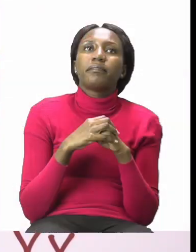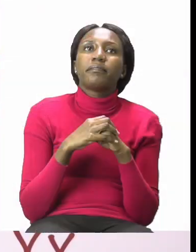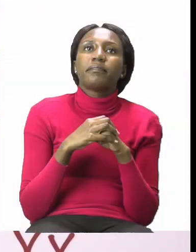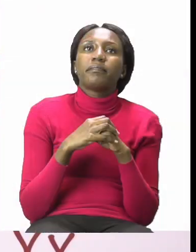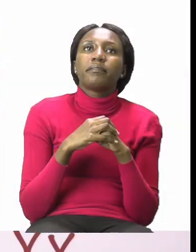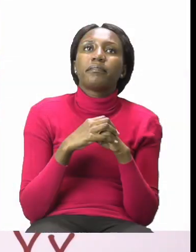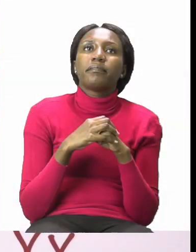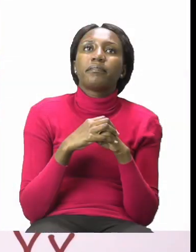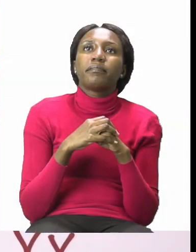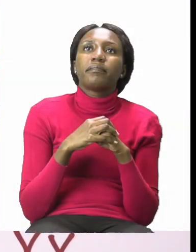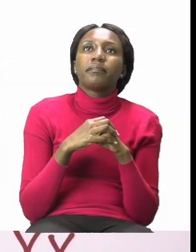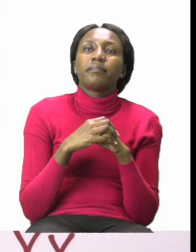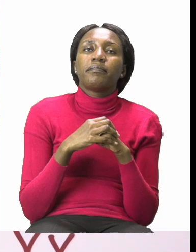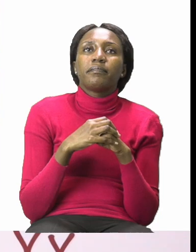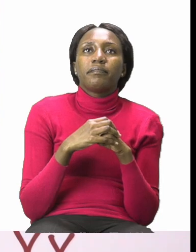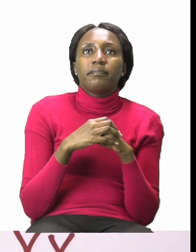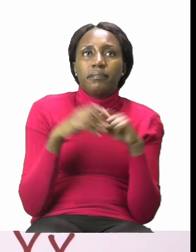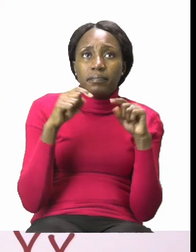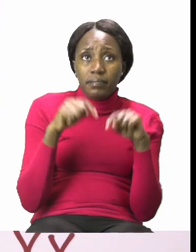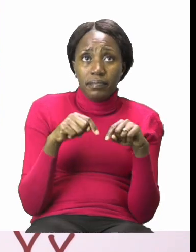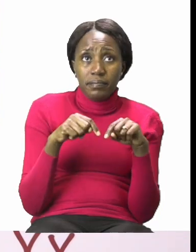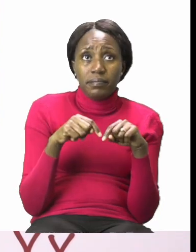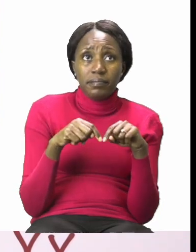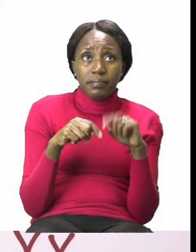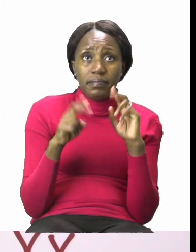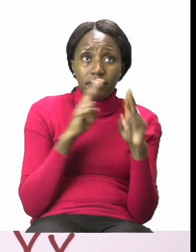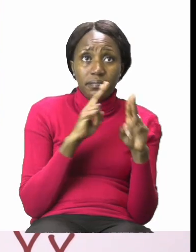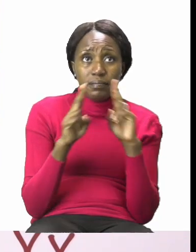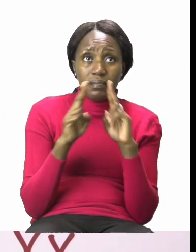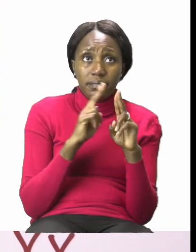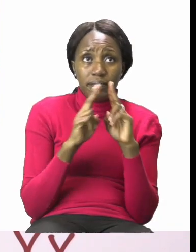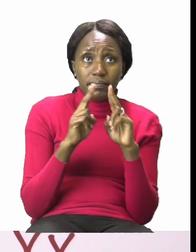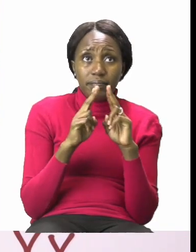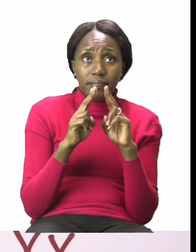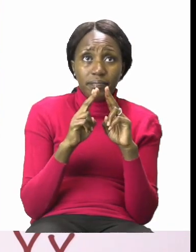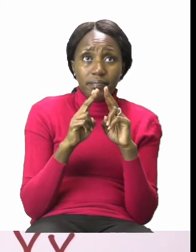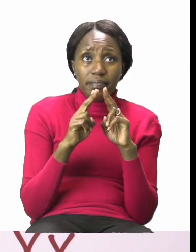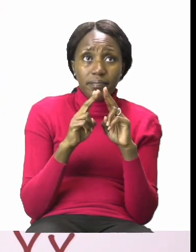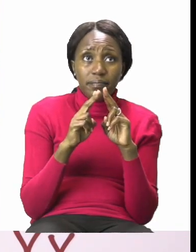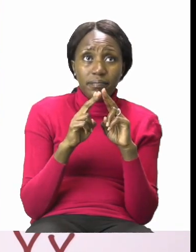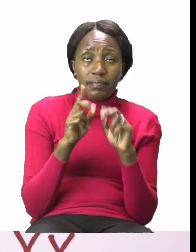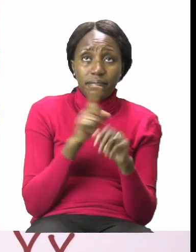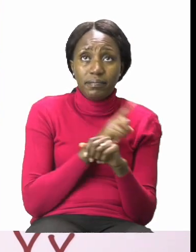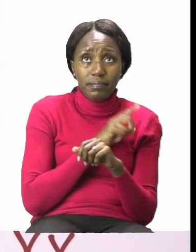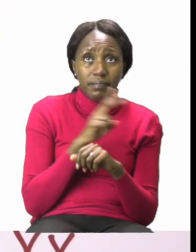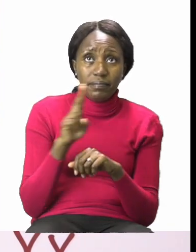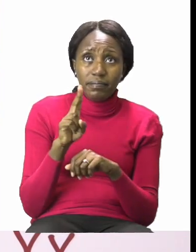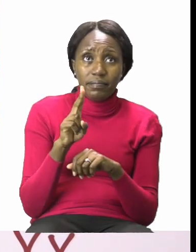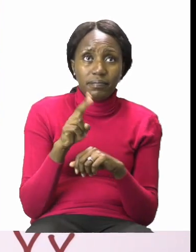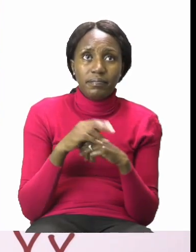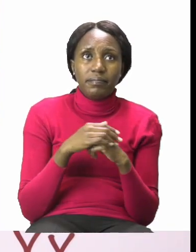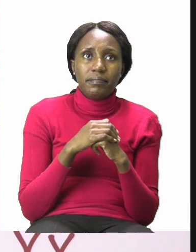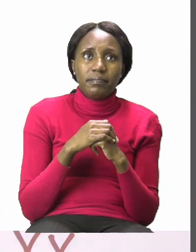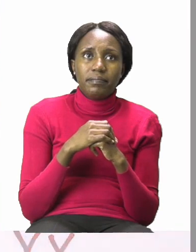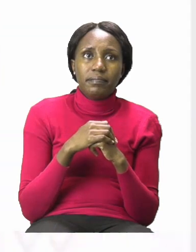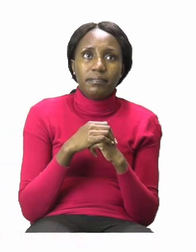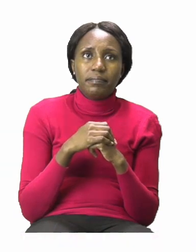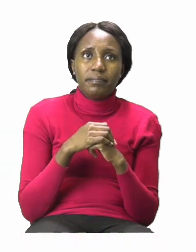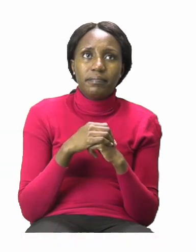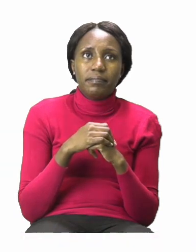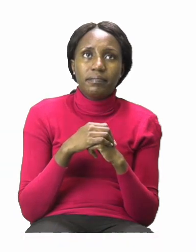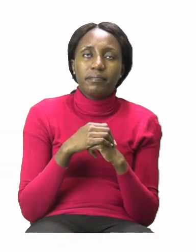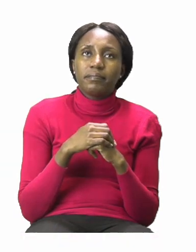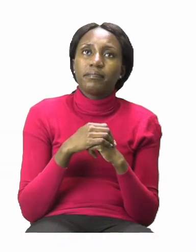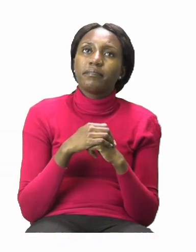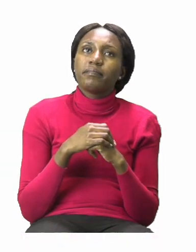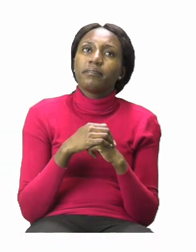Now, boys and girls, we are going to start our lesson by going to page 12. On page 12, we will